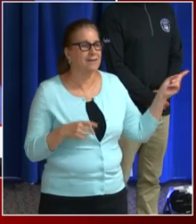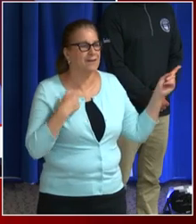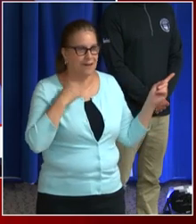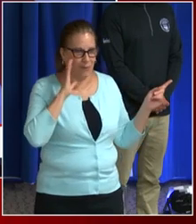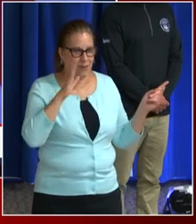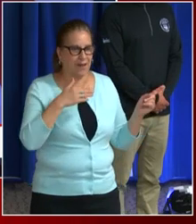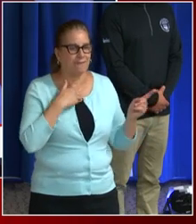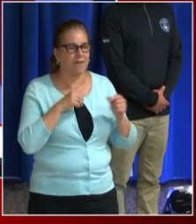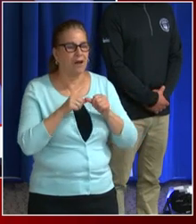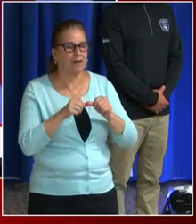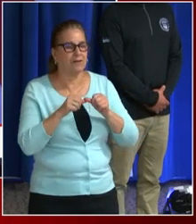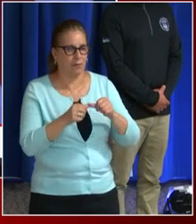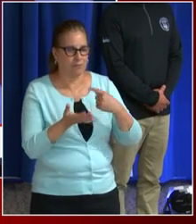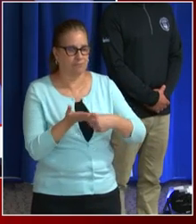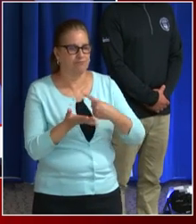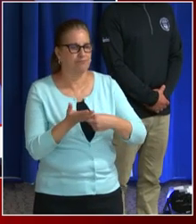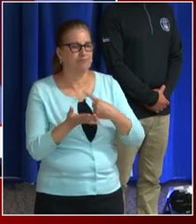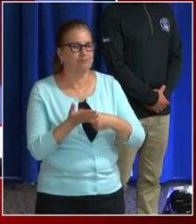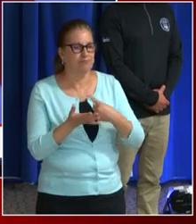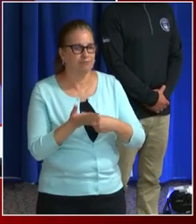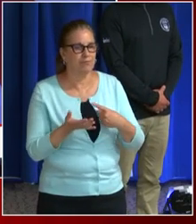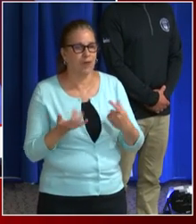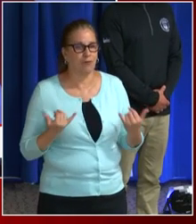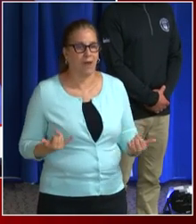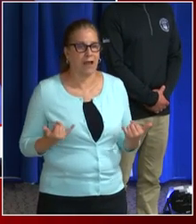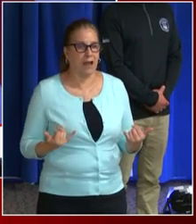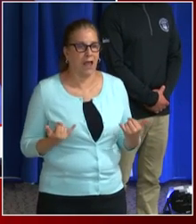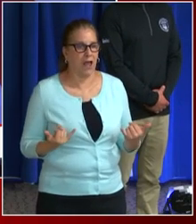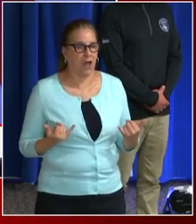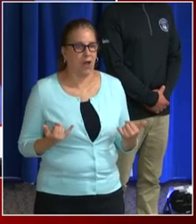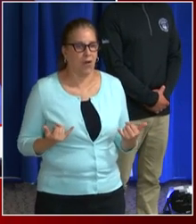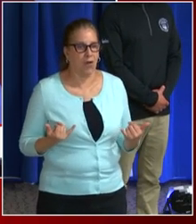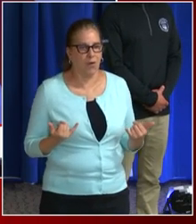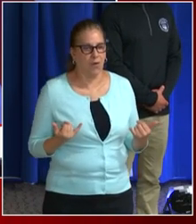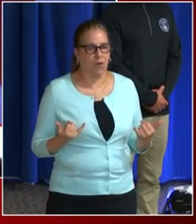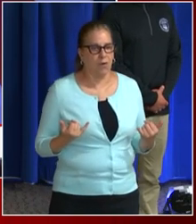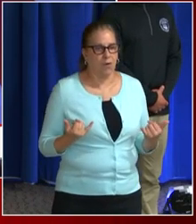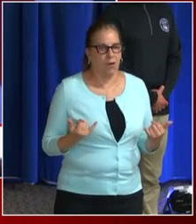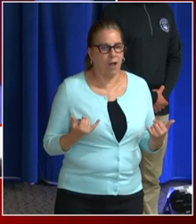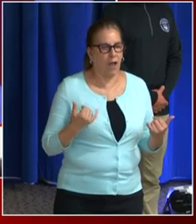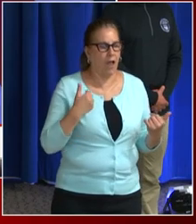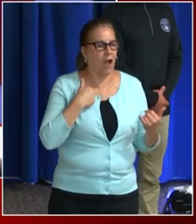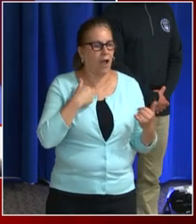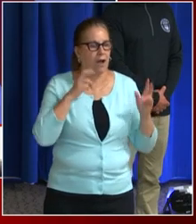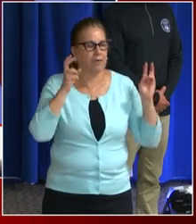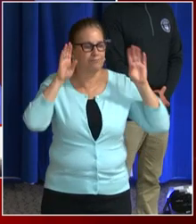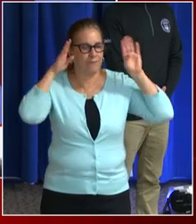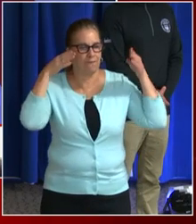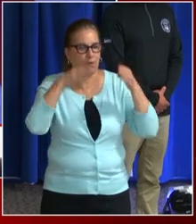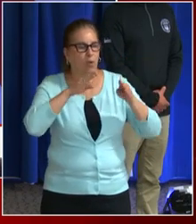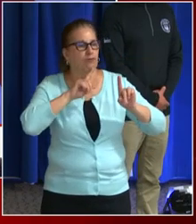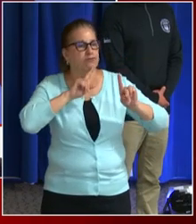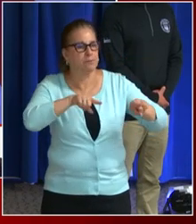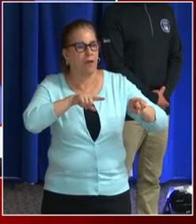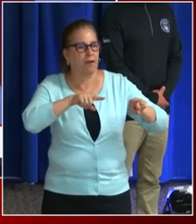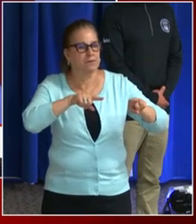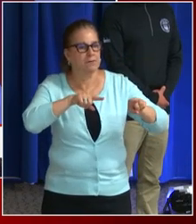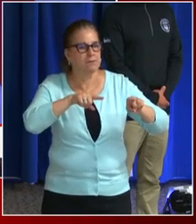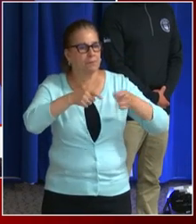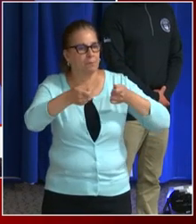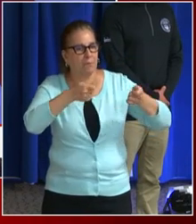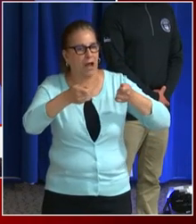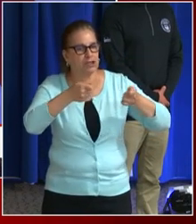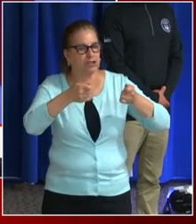conversations. We will continue, but right now at hand, we have a response. And we have an